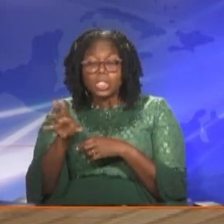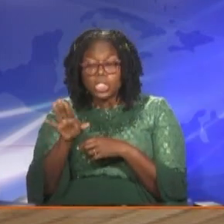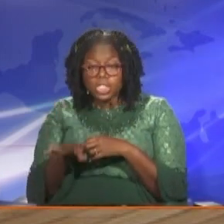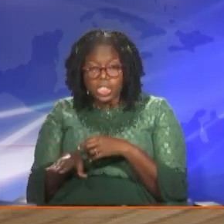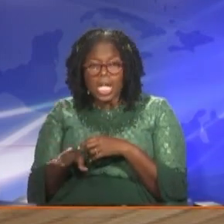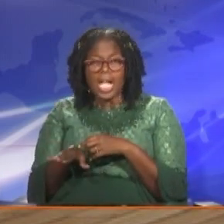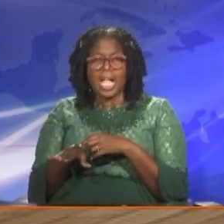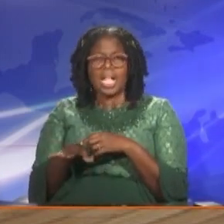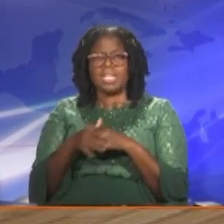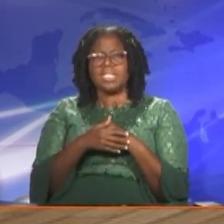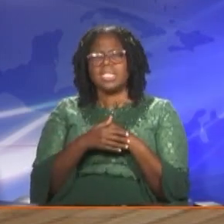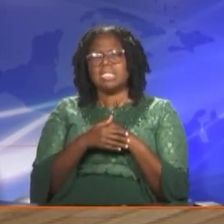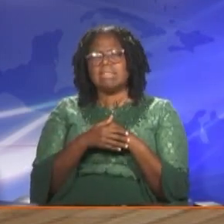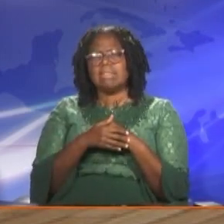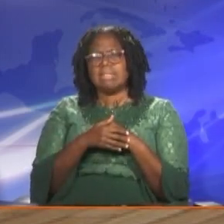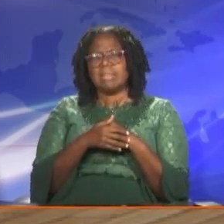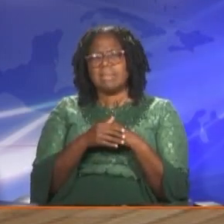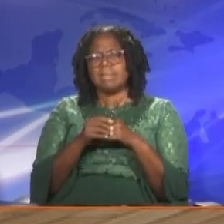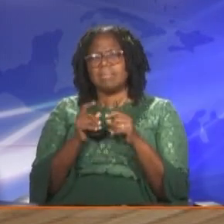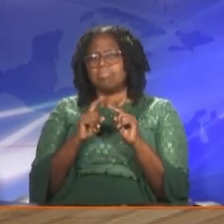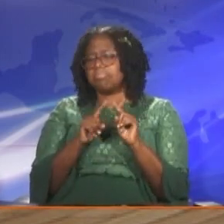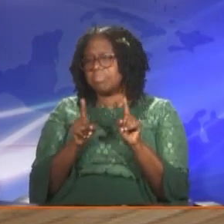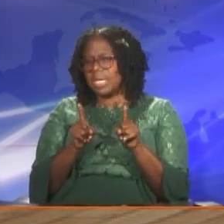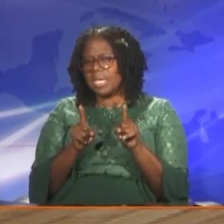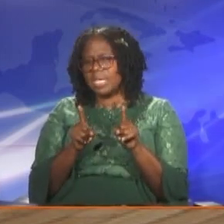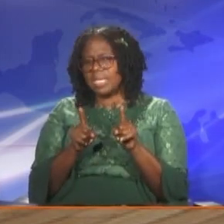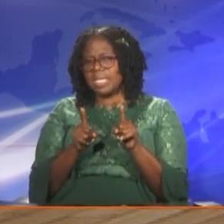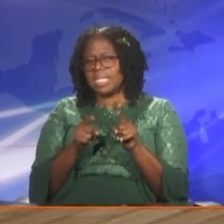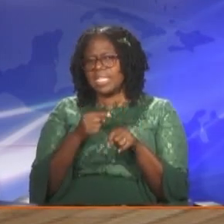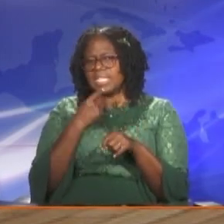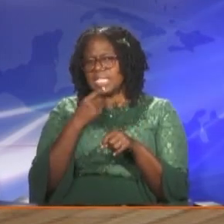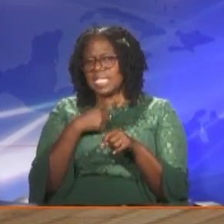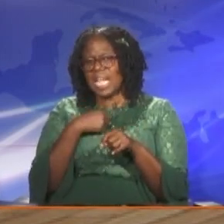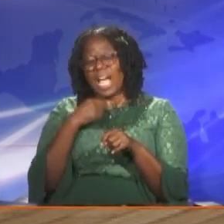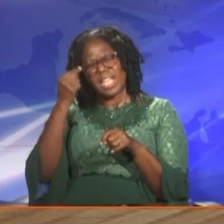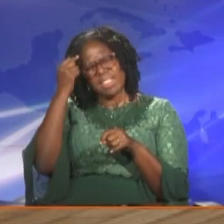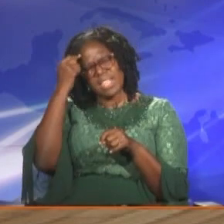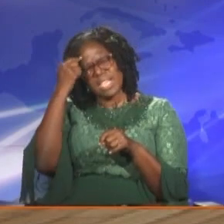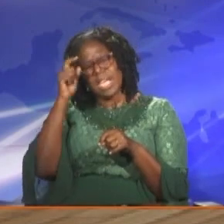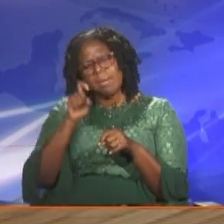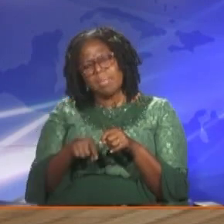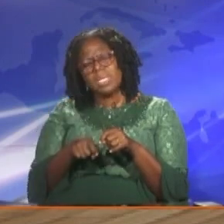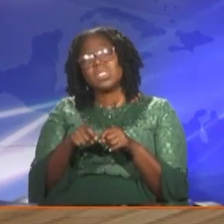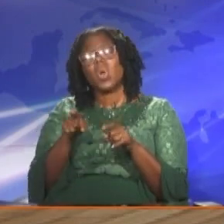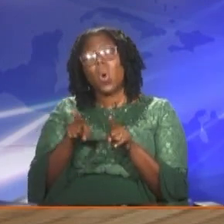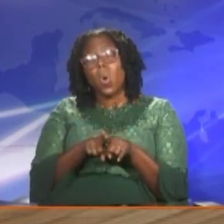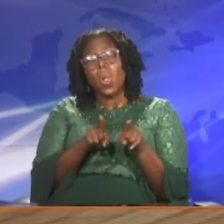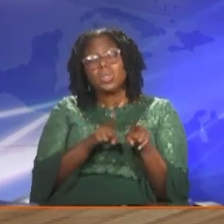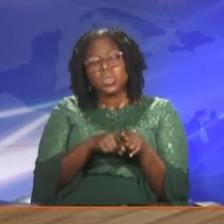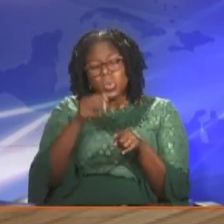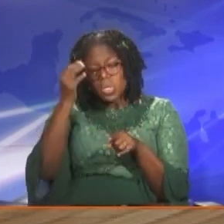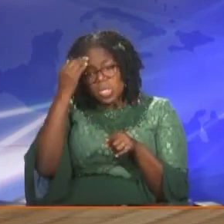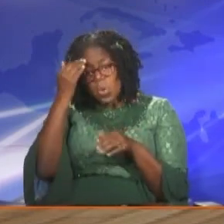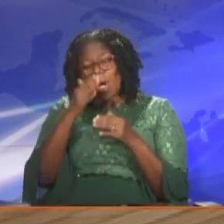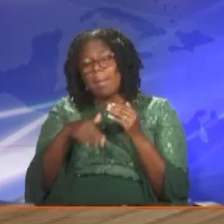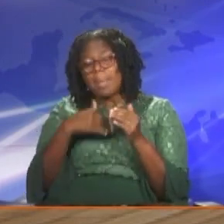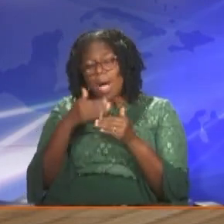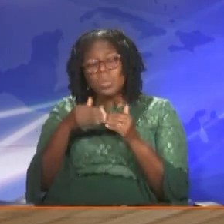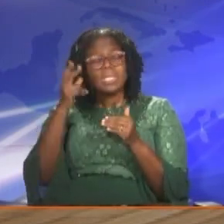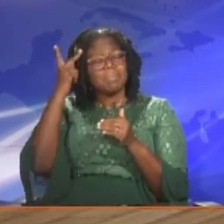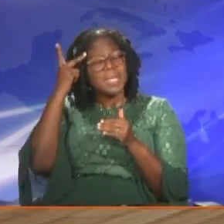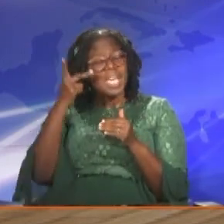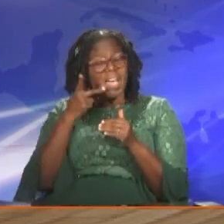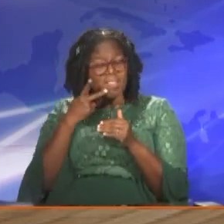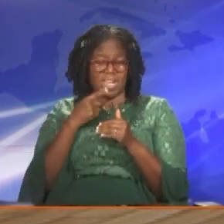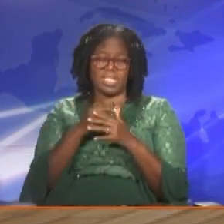child presents to us, but it's stuck with me that we also need to know about the parents as well and know a little bit about their